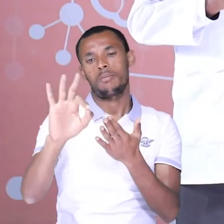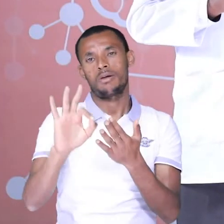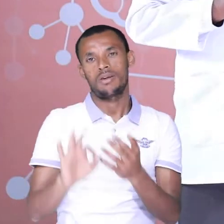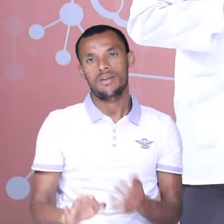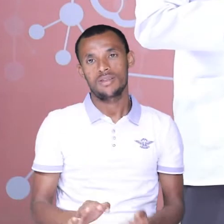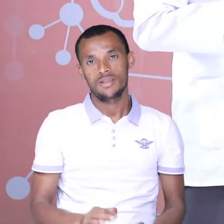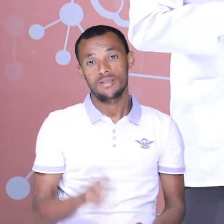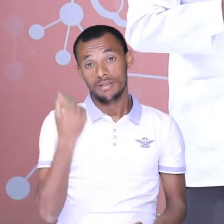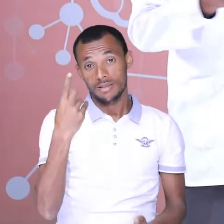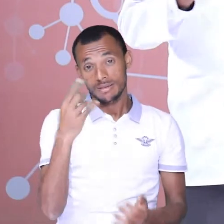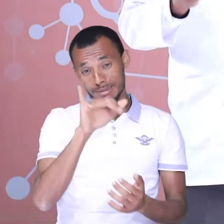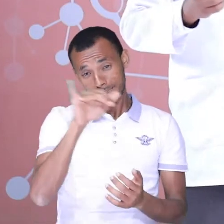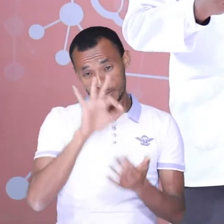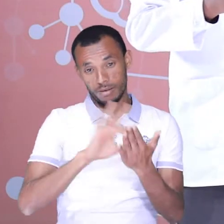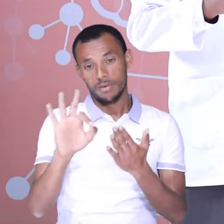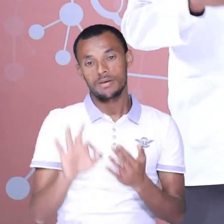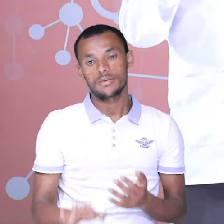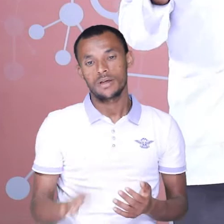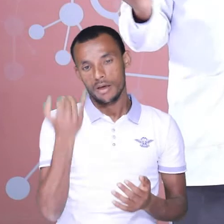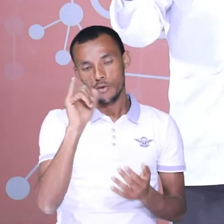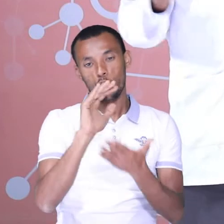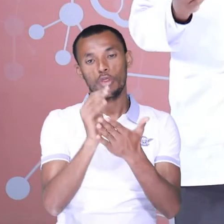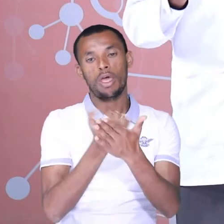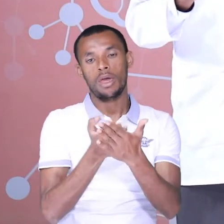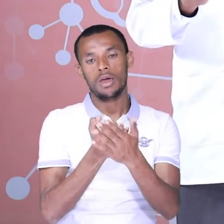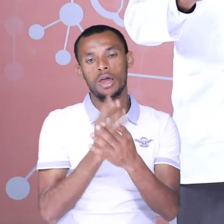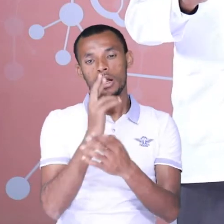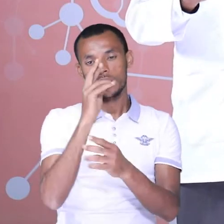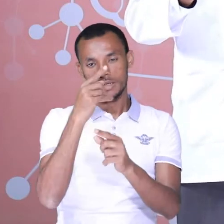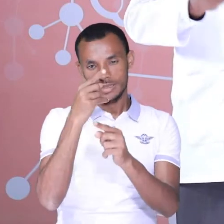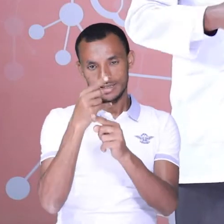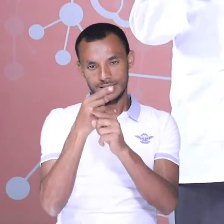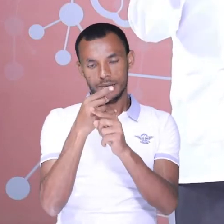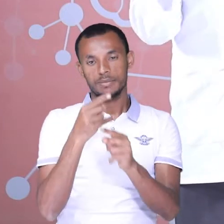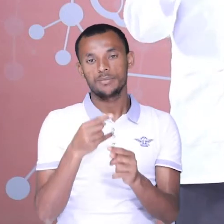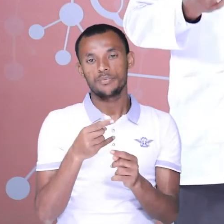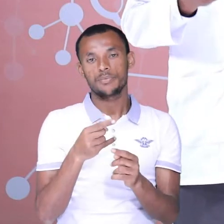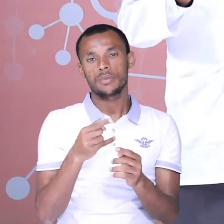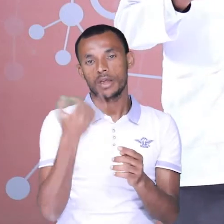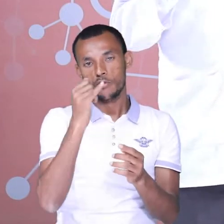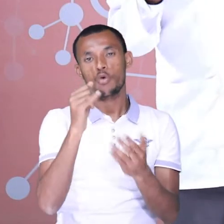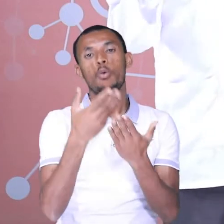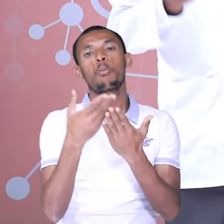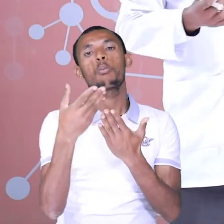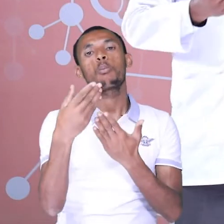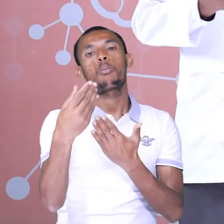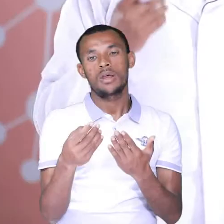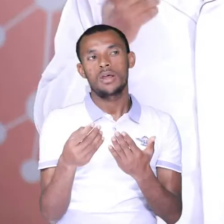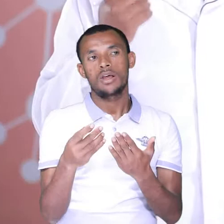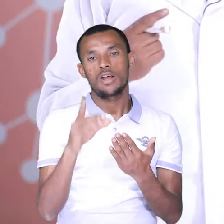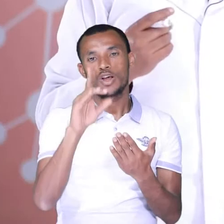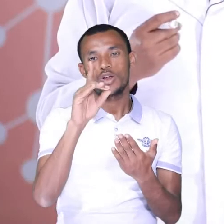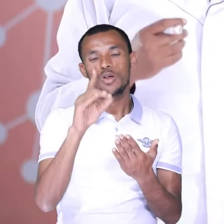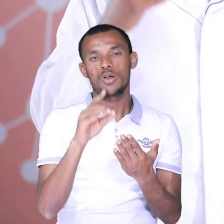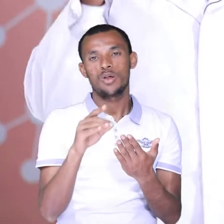particles. If you take a real example, if you buy or purchase